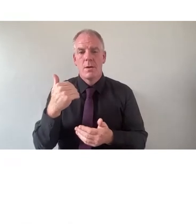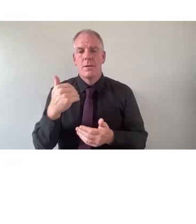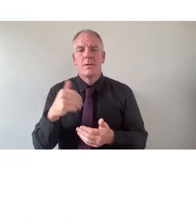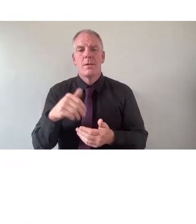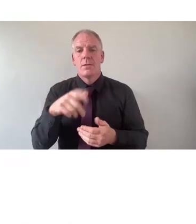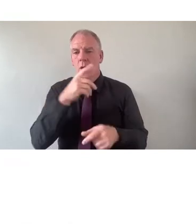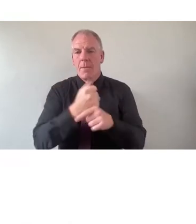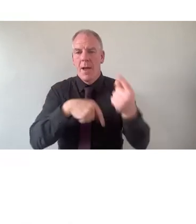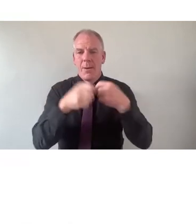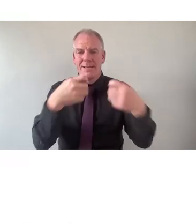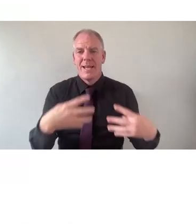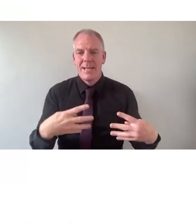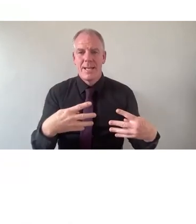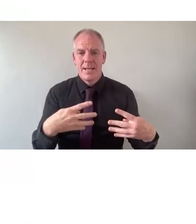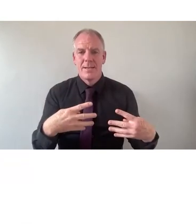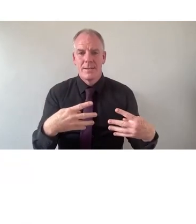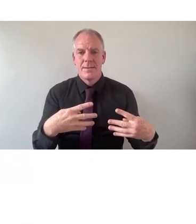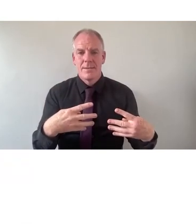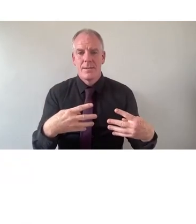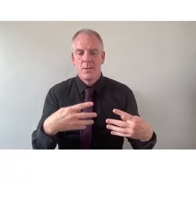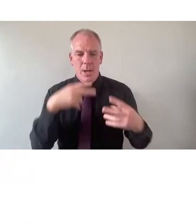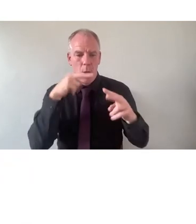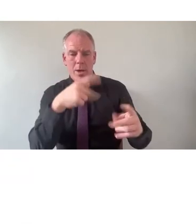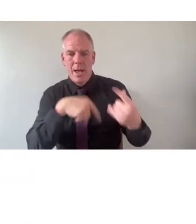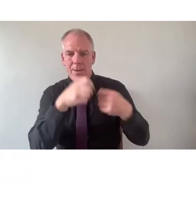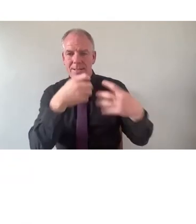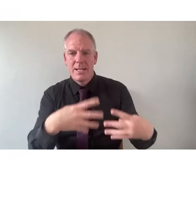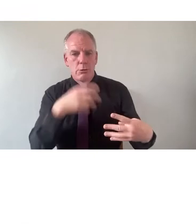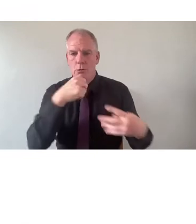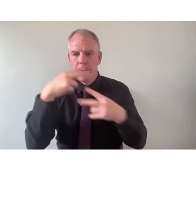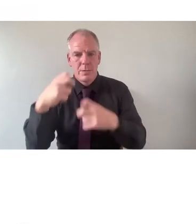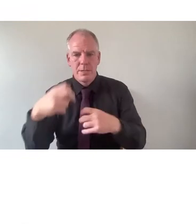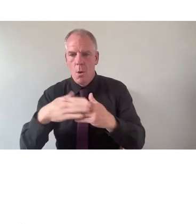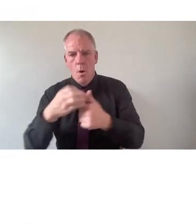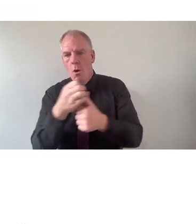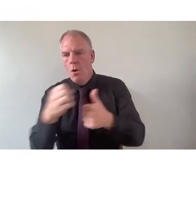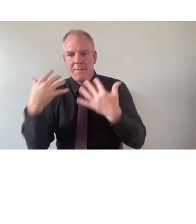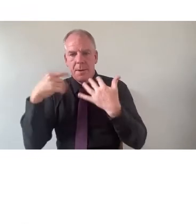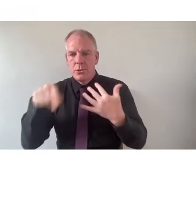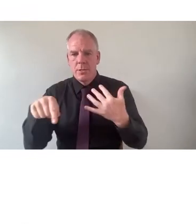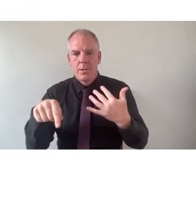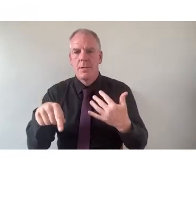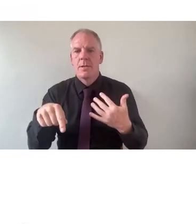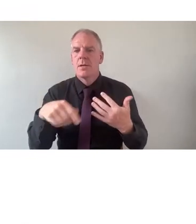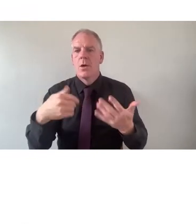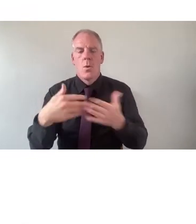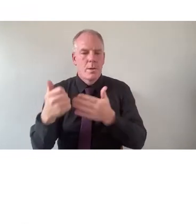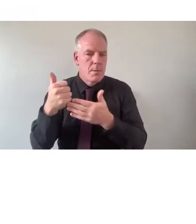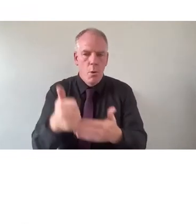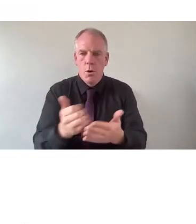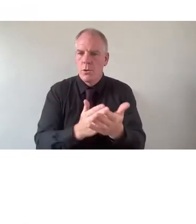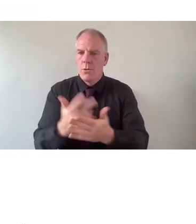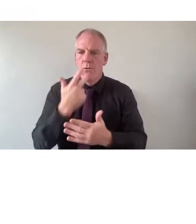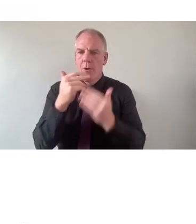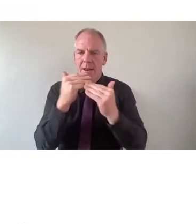we just were able to work with the data that we had, and it didn't allow us to explore more detail about whether it was supports to the third level